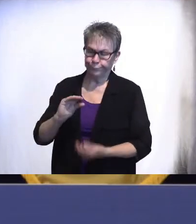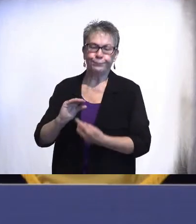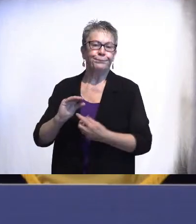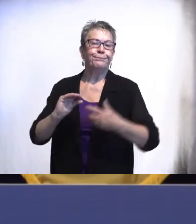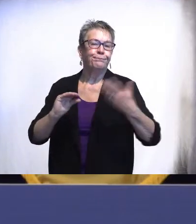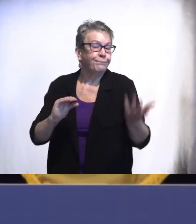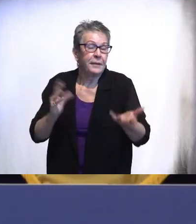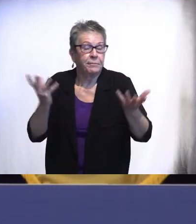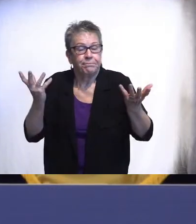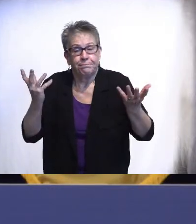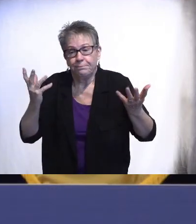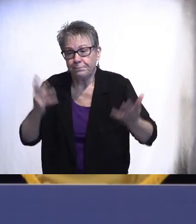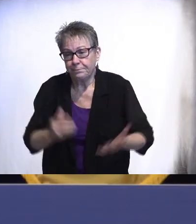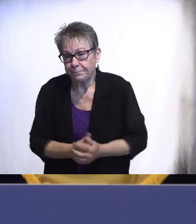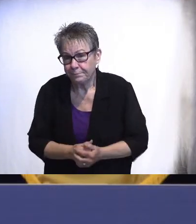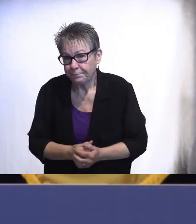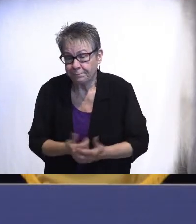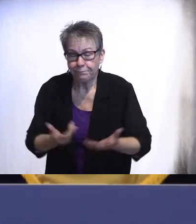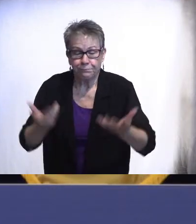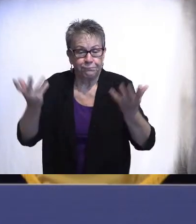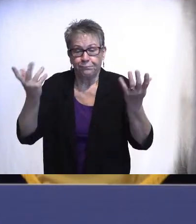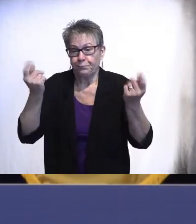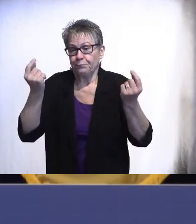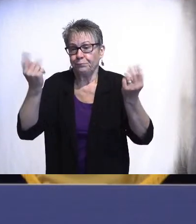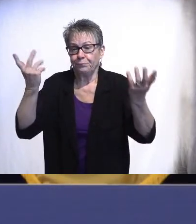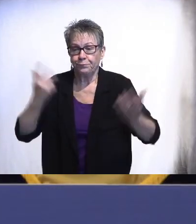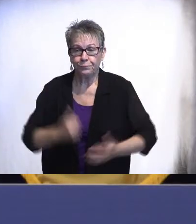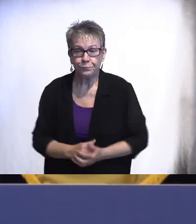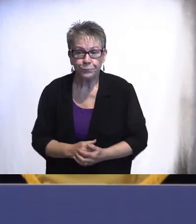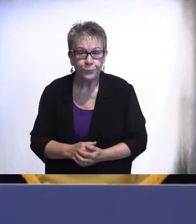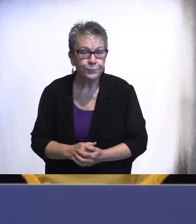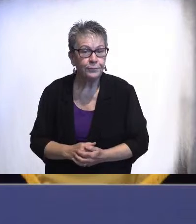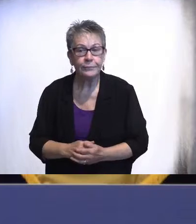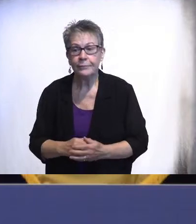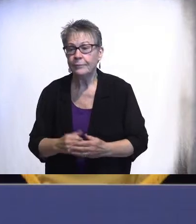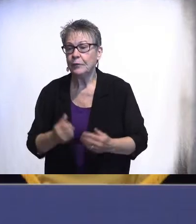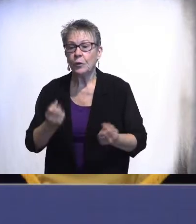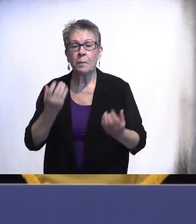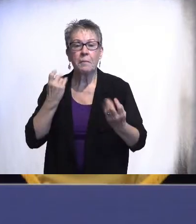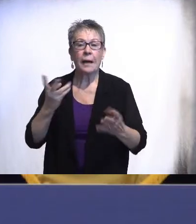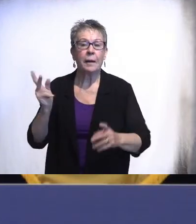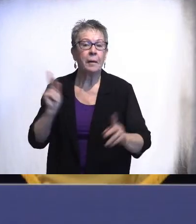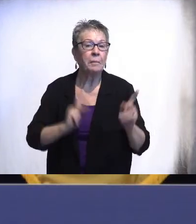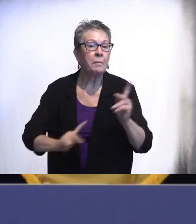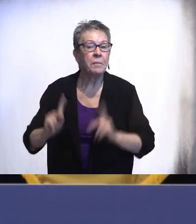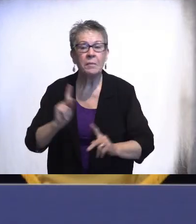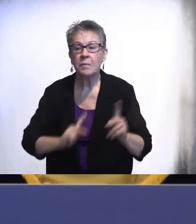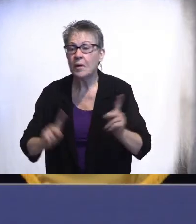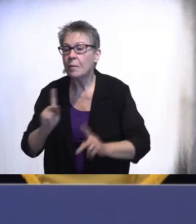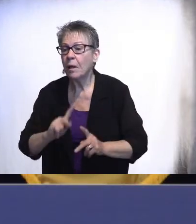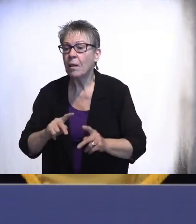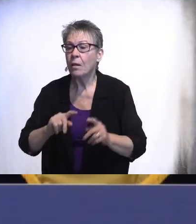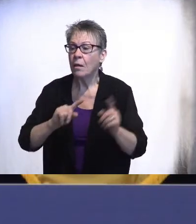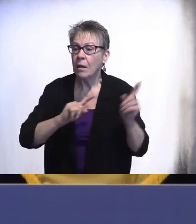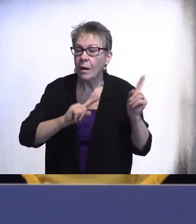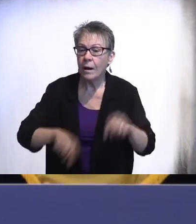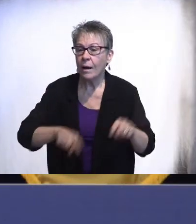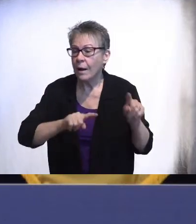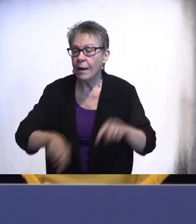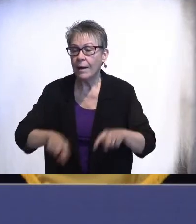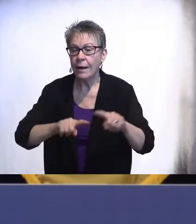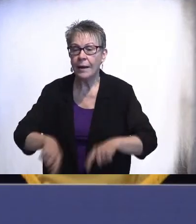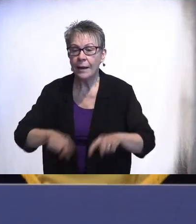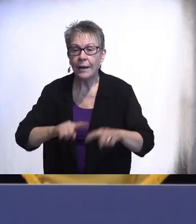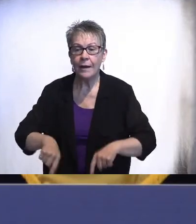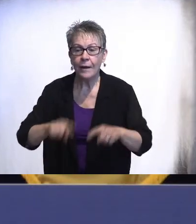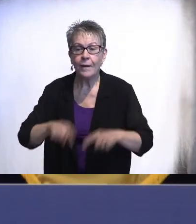have countless folks who literally had been crossing the George Washington Bridge placing a bet inside of the four walls, maybe at the